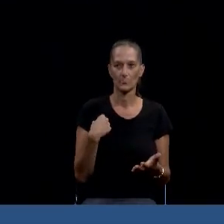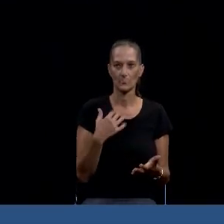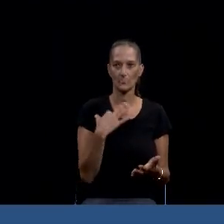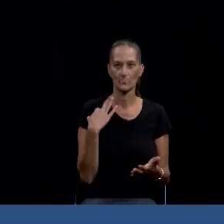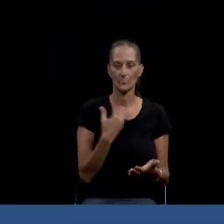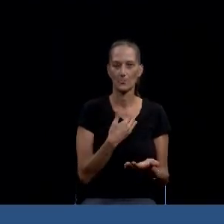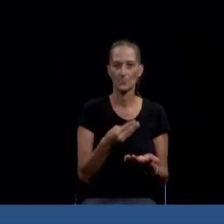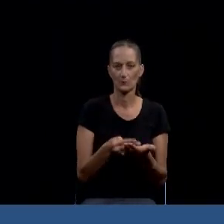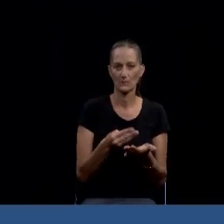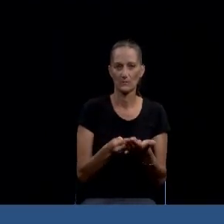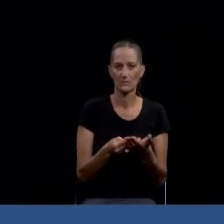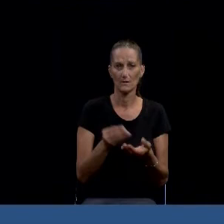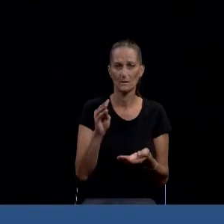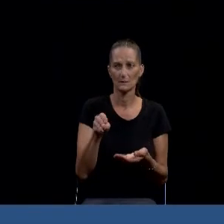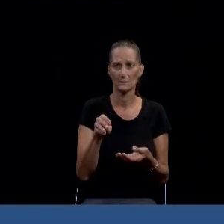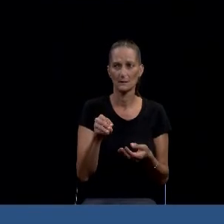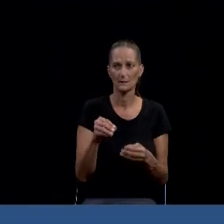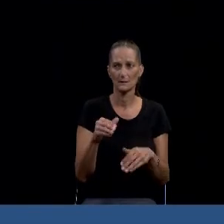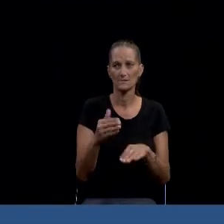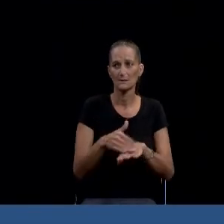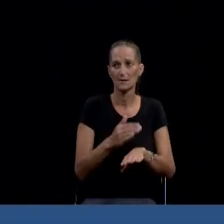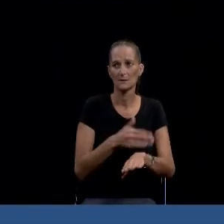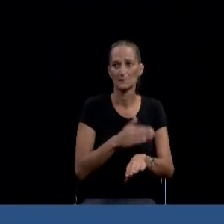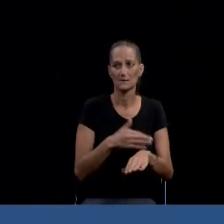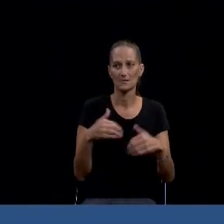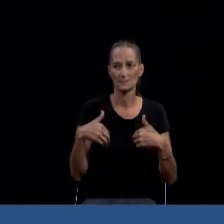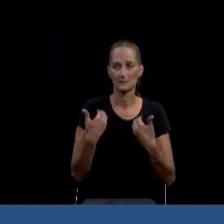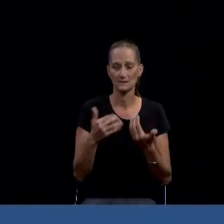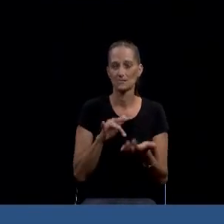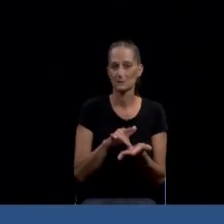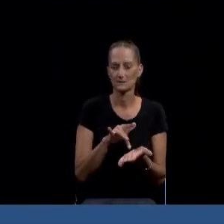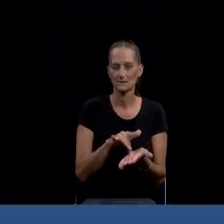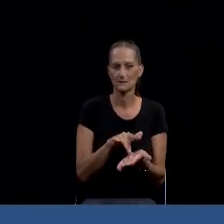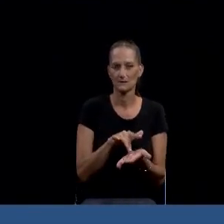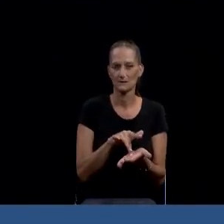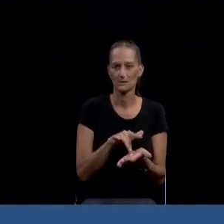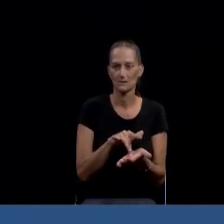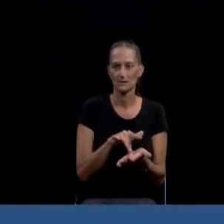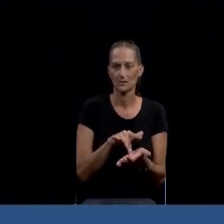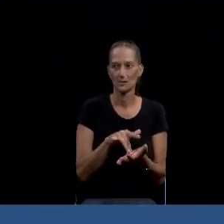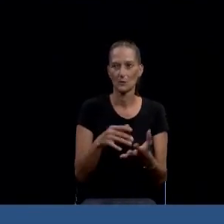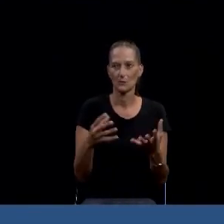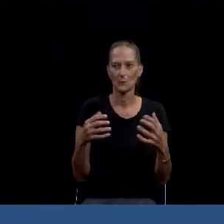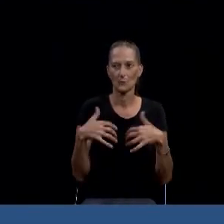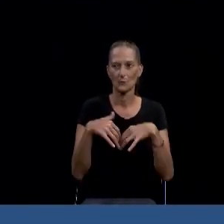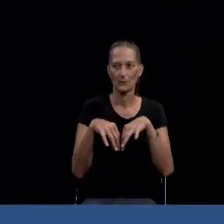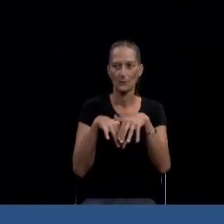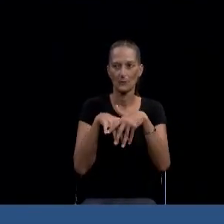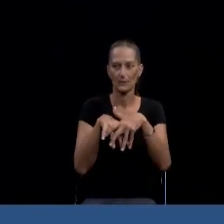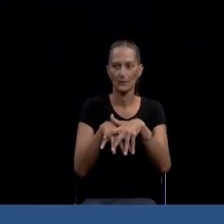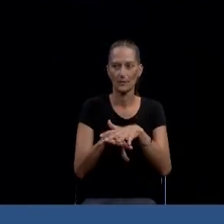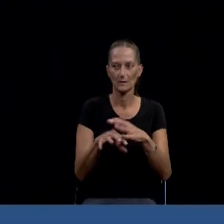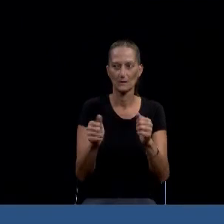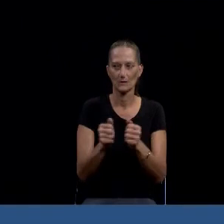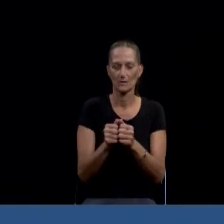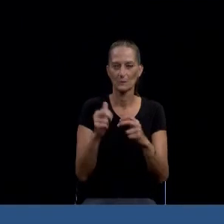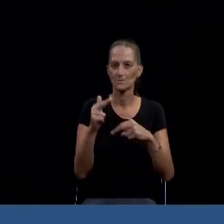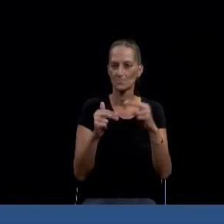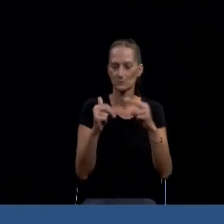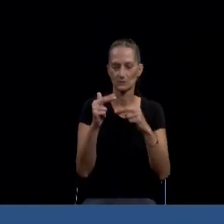that what we want to do is blend in with the construction. So we have that as a